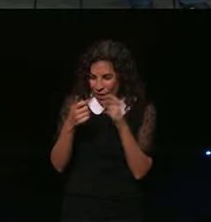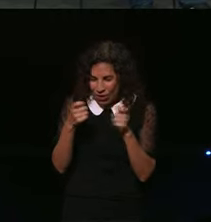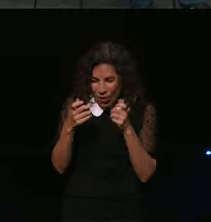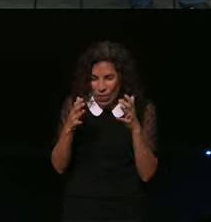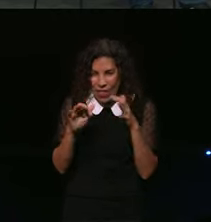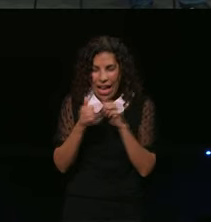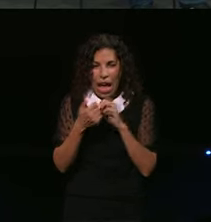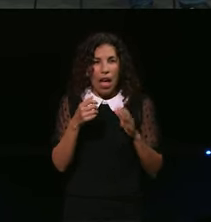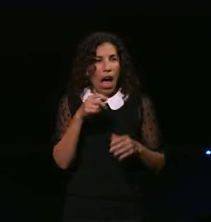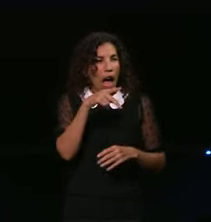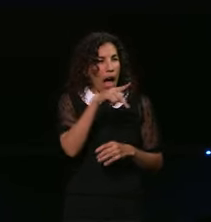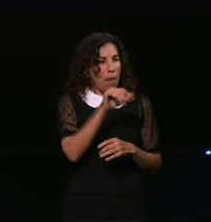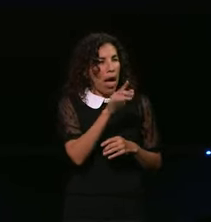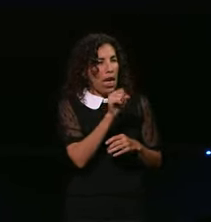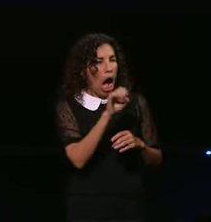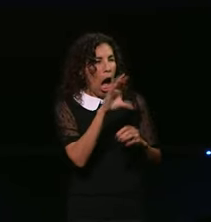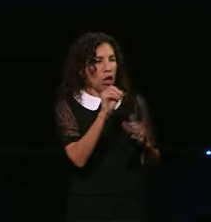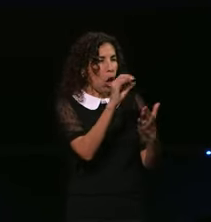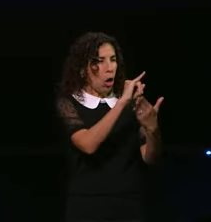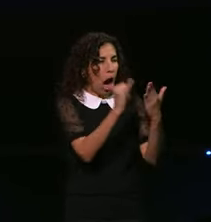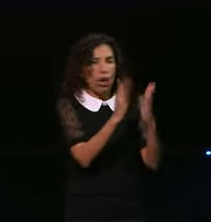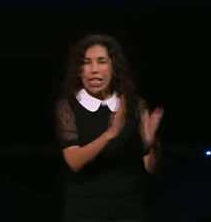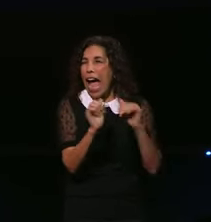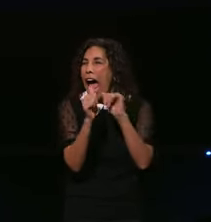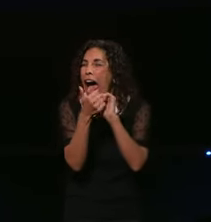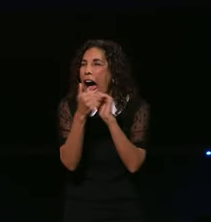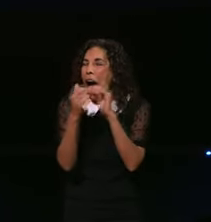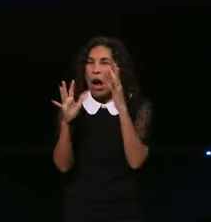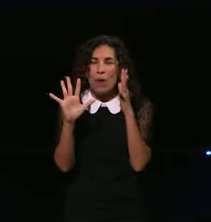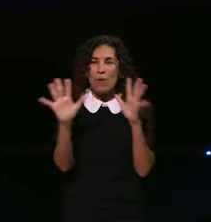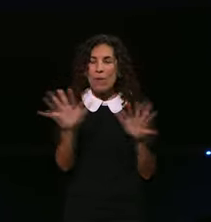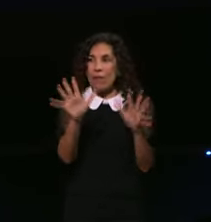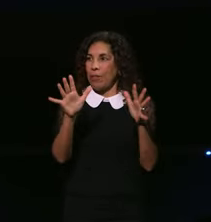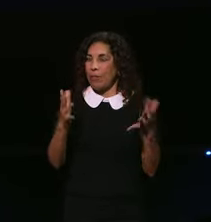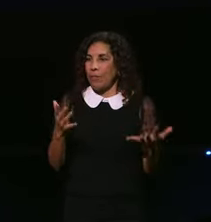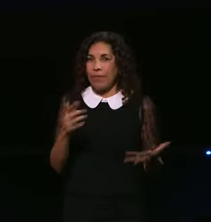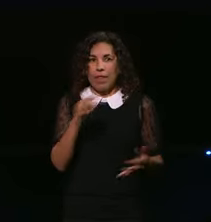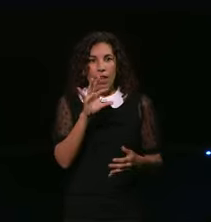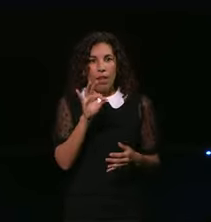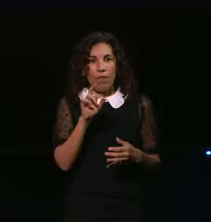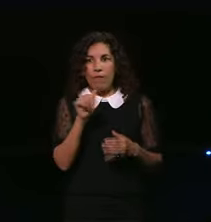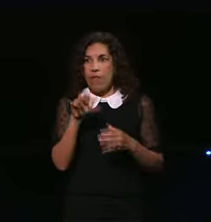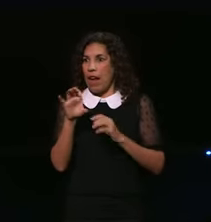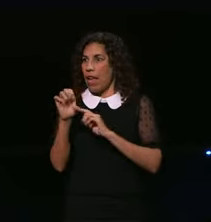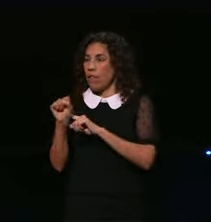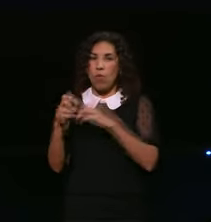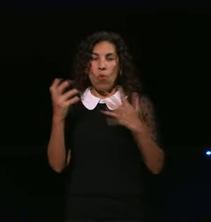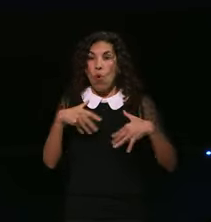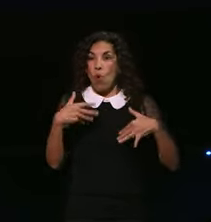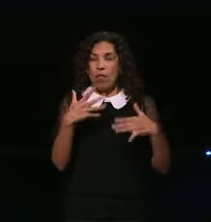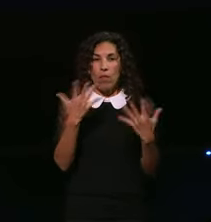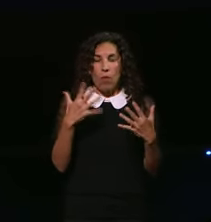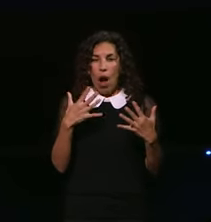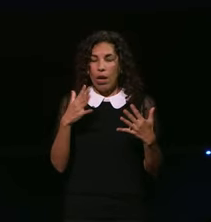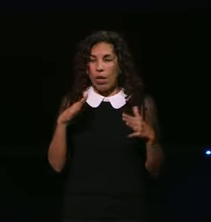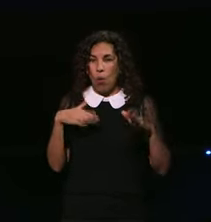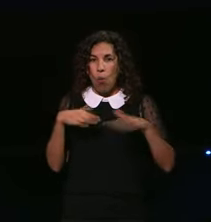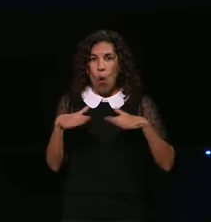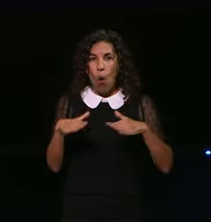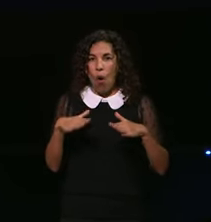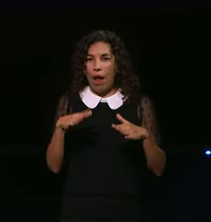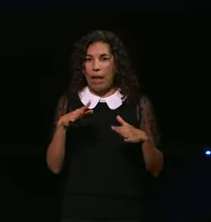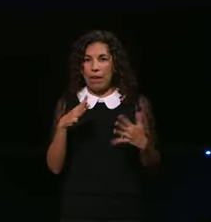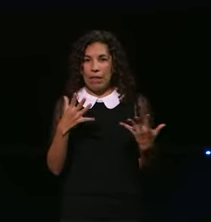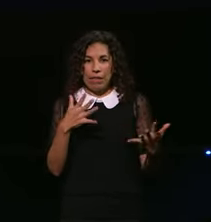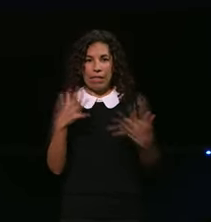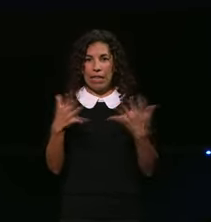would Picasso do this? How do we make it extreme? Oh, Francis Bacon. Francis Bacon was he wanted a walking, talking